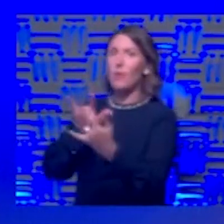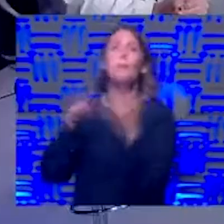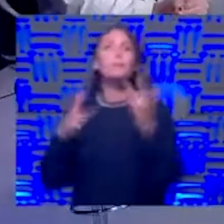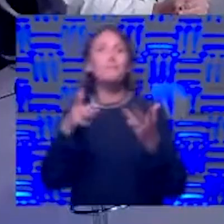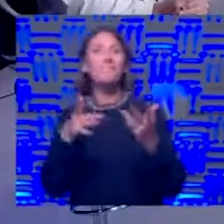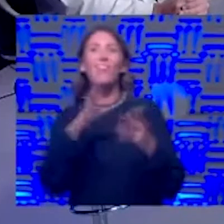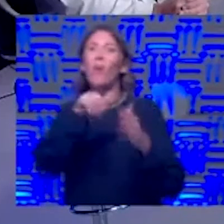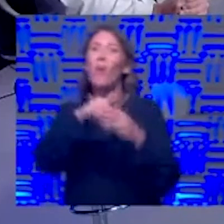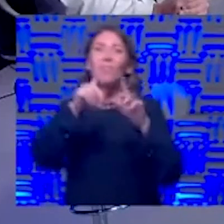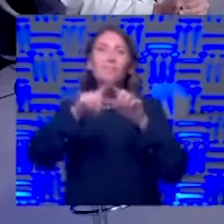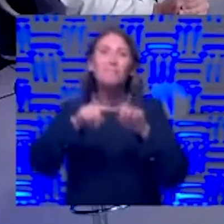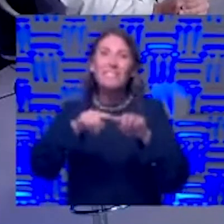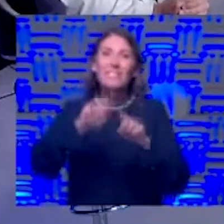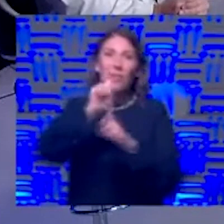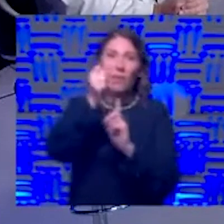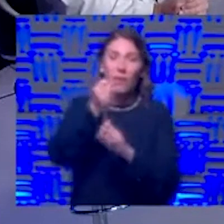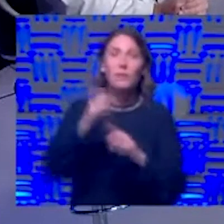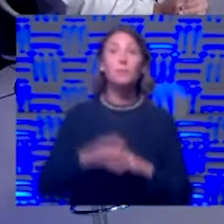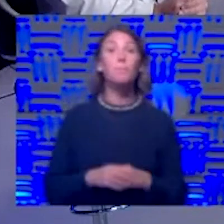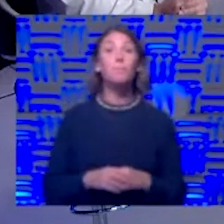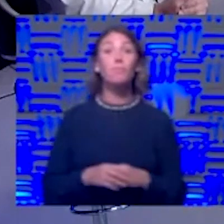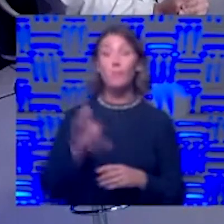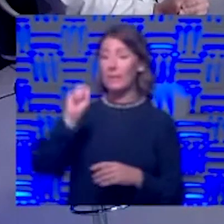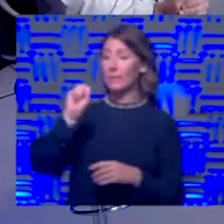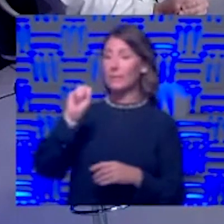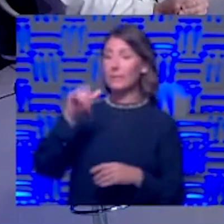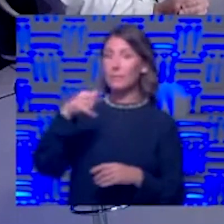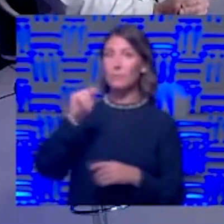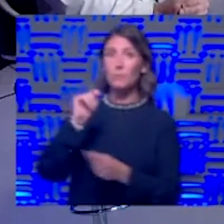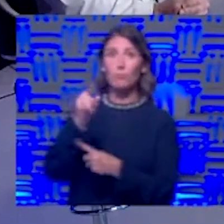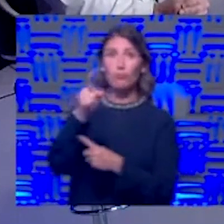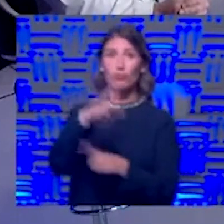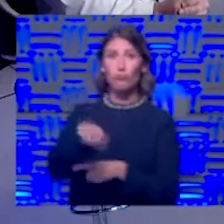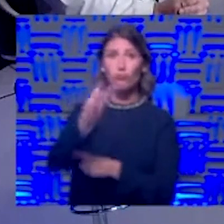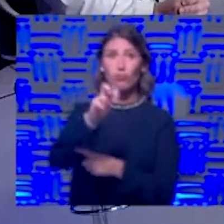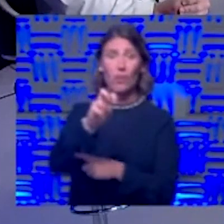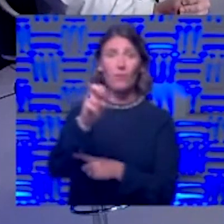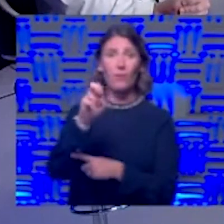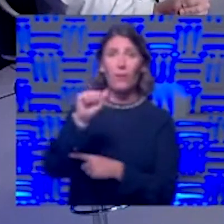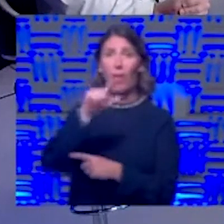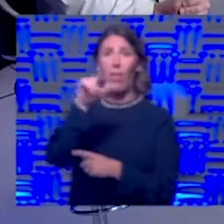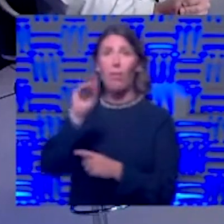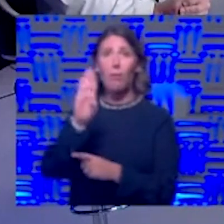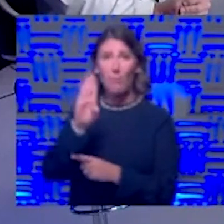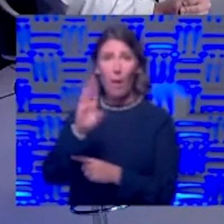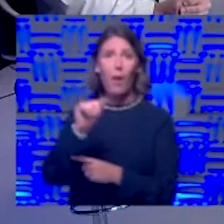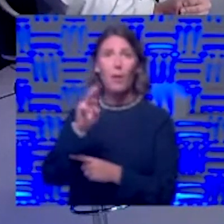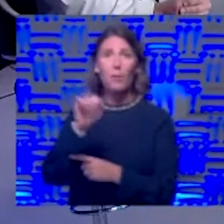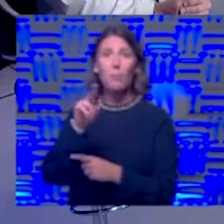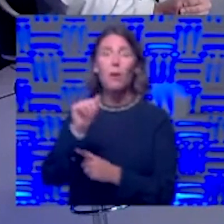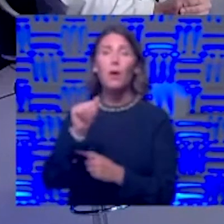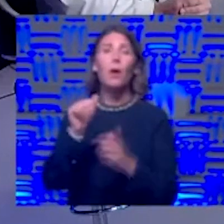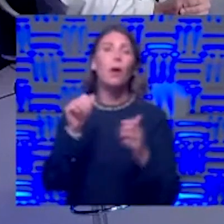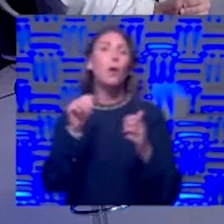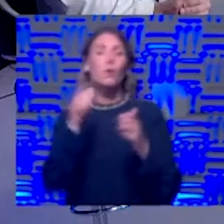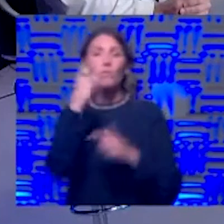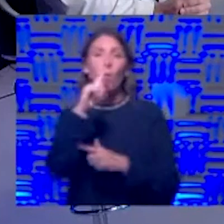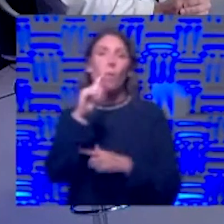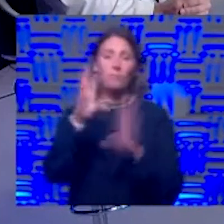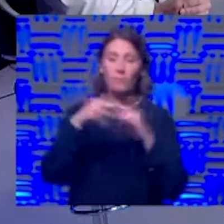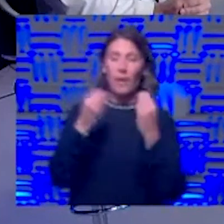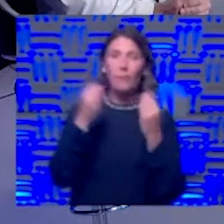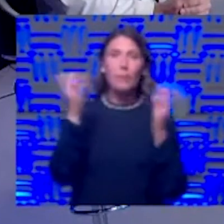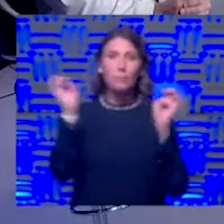basis. Next question. September, she traveled to Alabama for a family emergency with a layover at DFW.